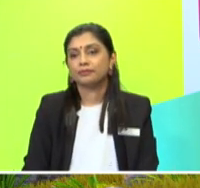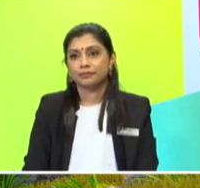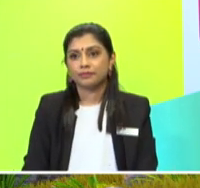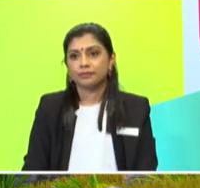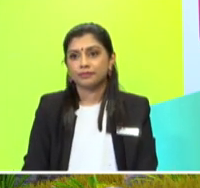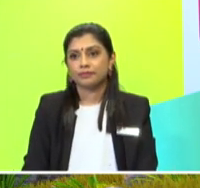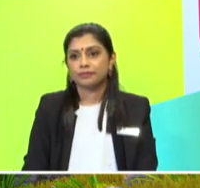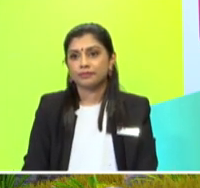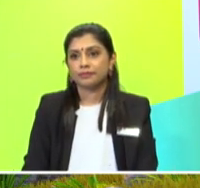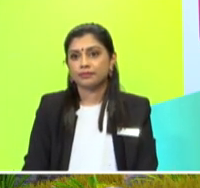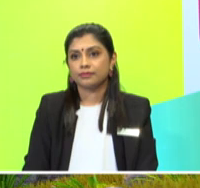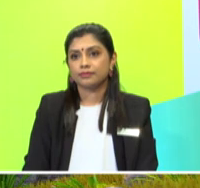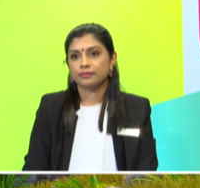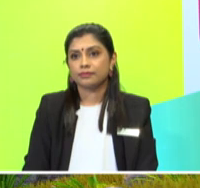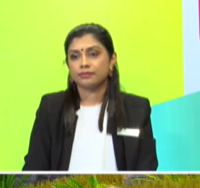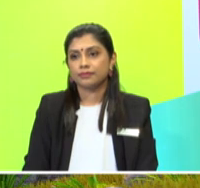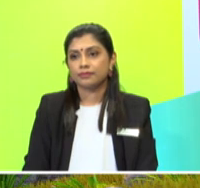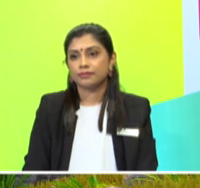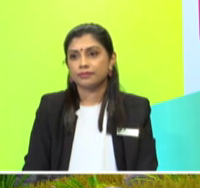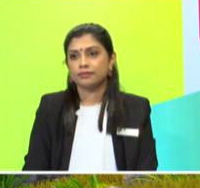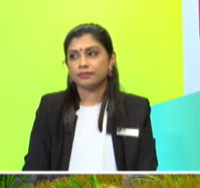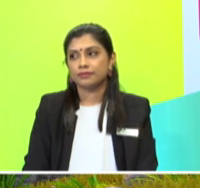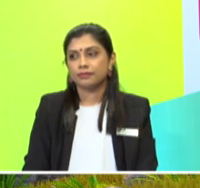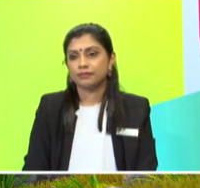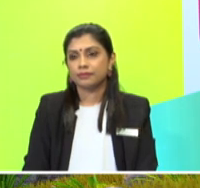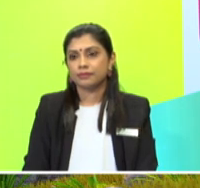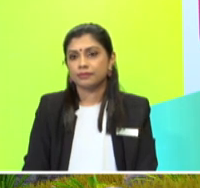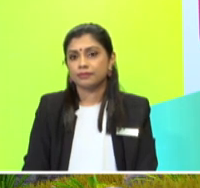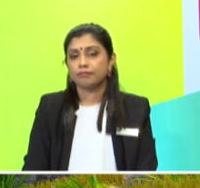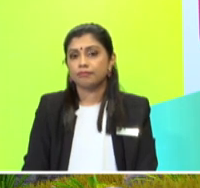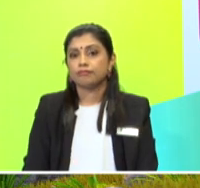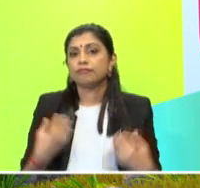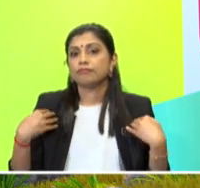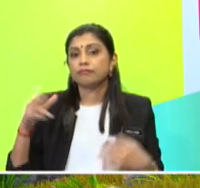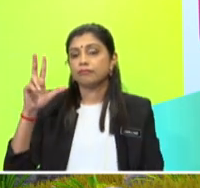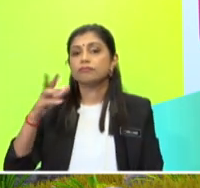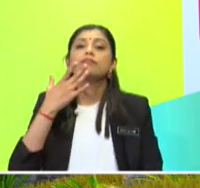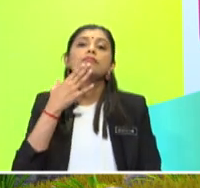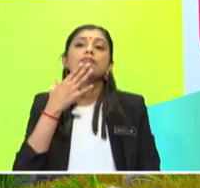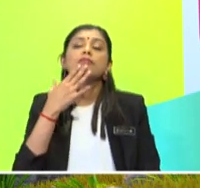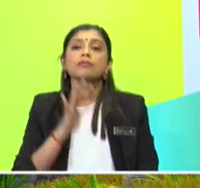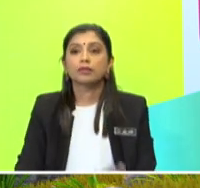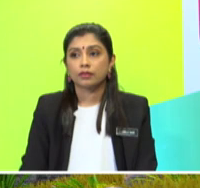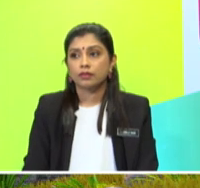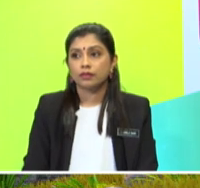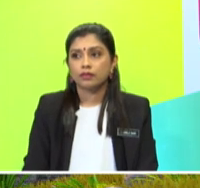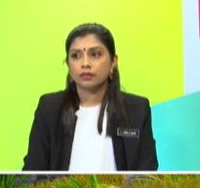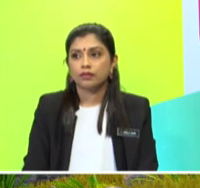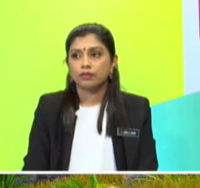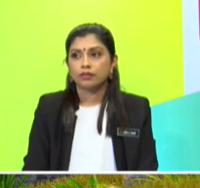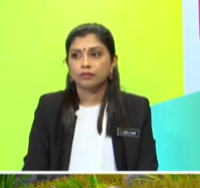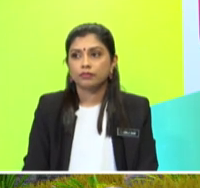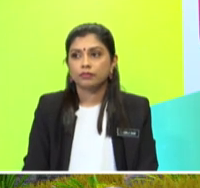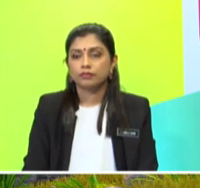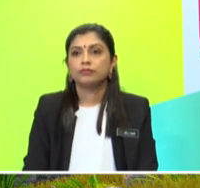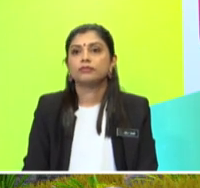So, madam, my topic sentence has three colors. stay healthy, avoid pollution, and be more